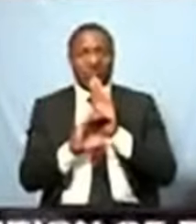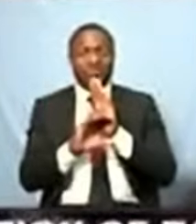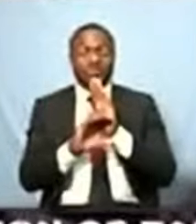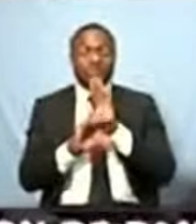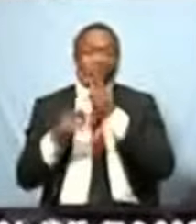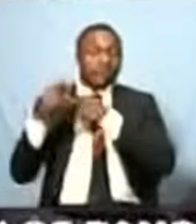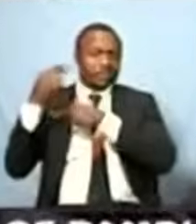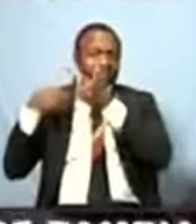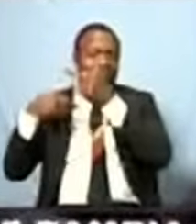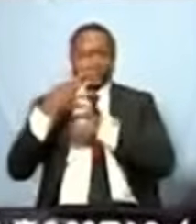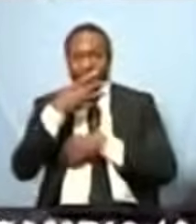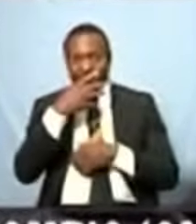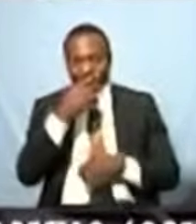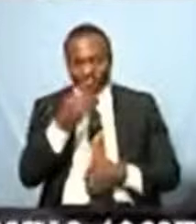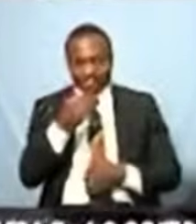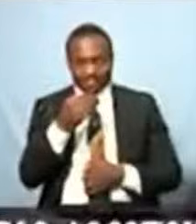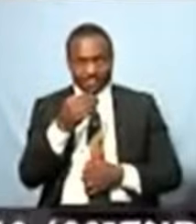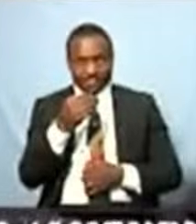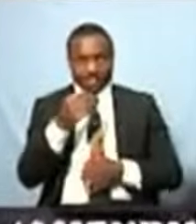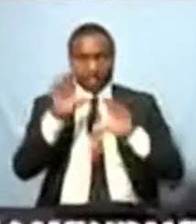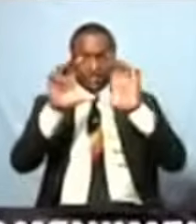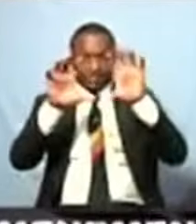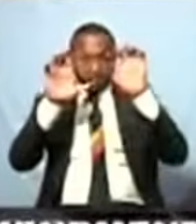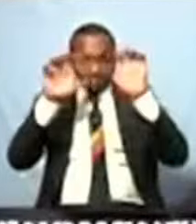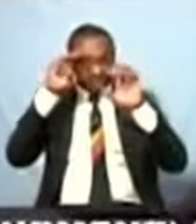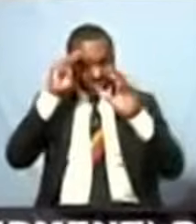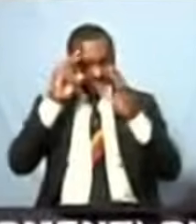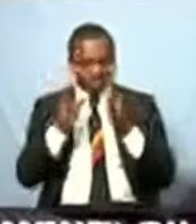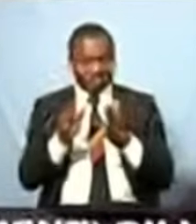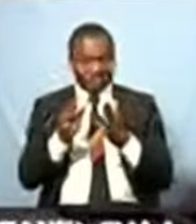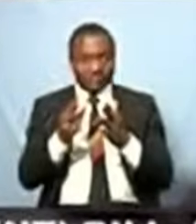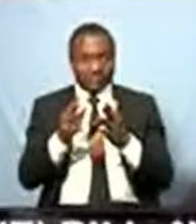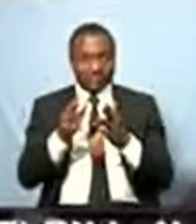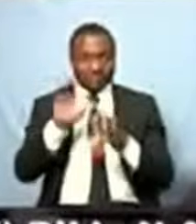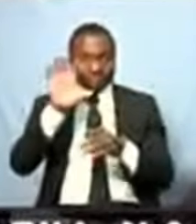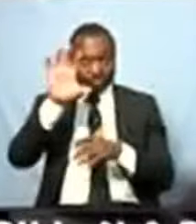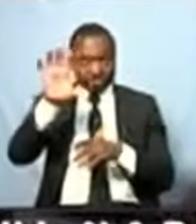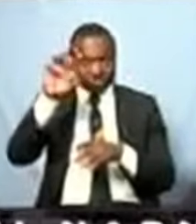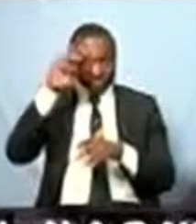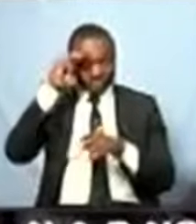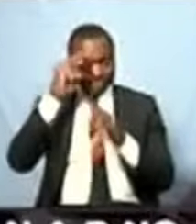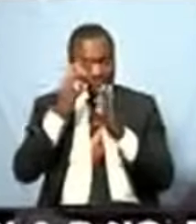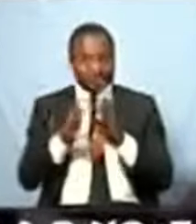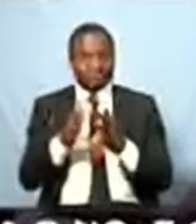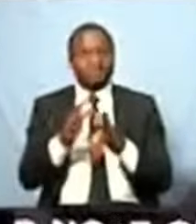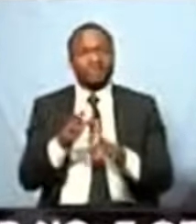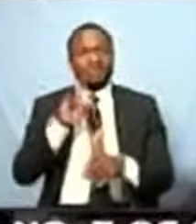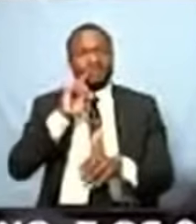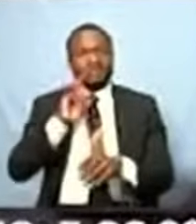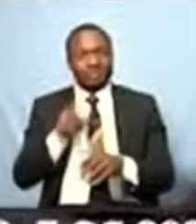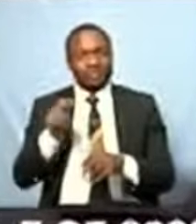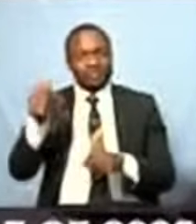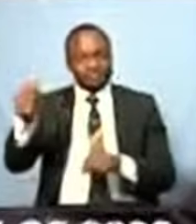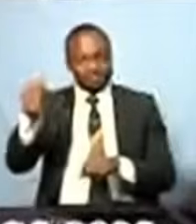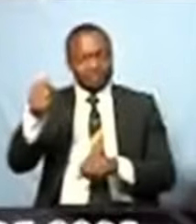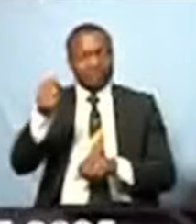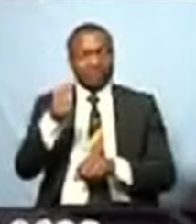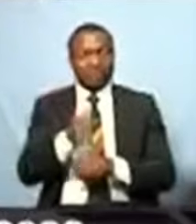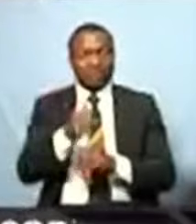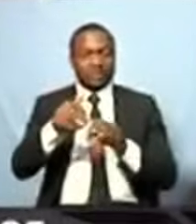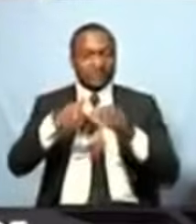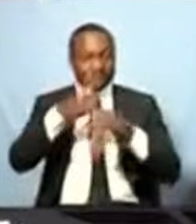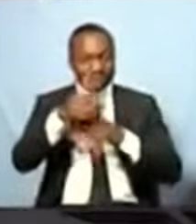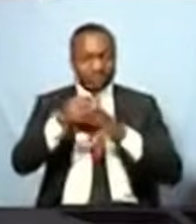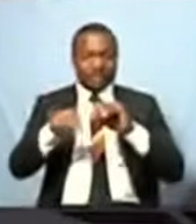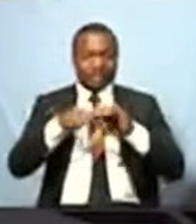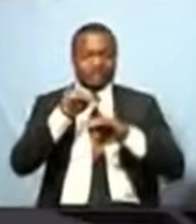is that cabinet ministers and provincial ministers should be appointed from outside of the